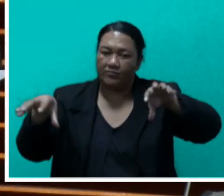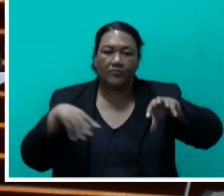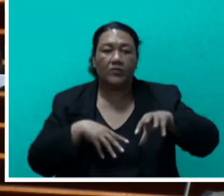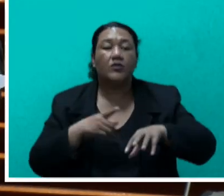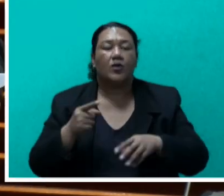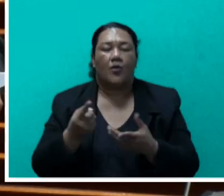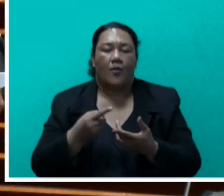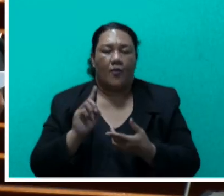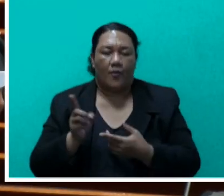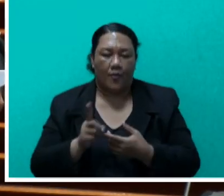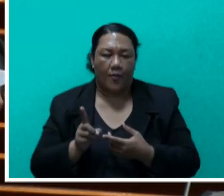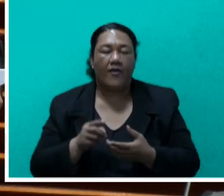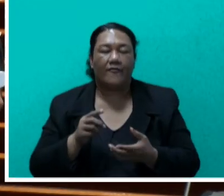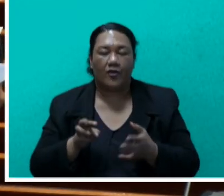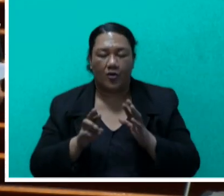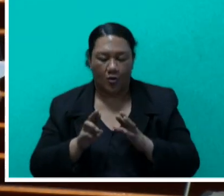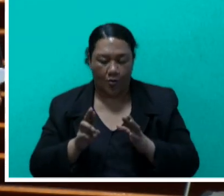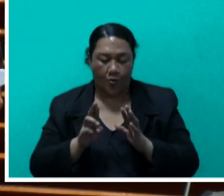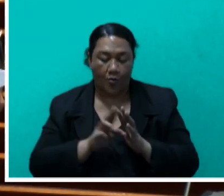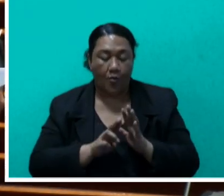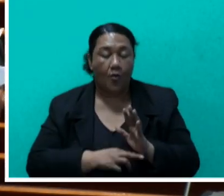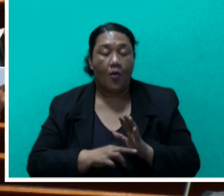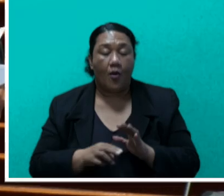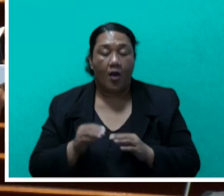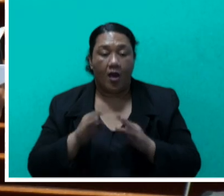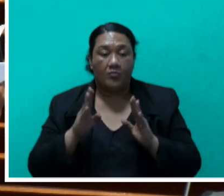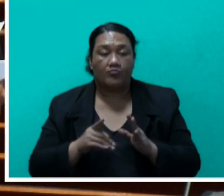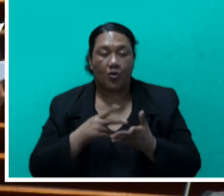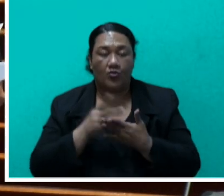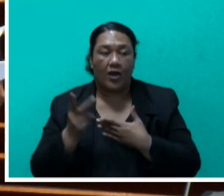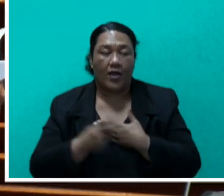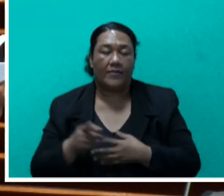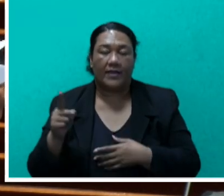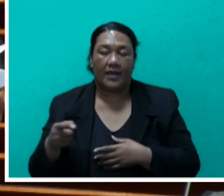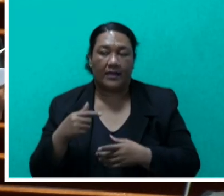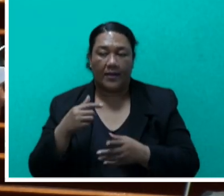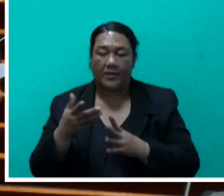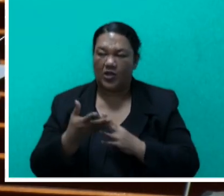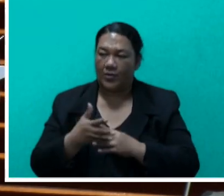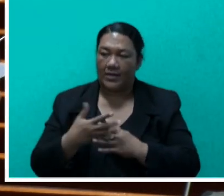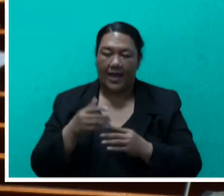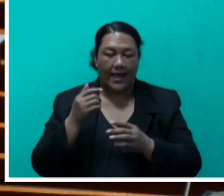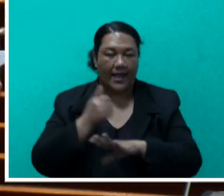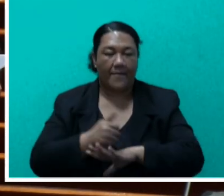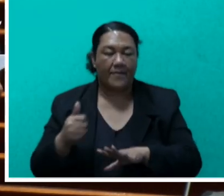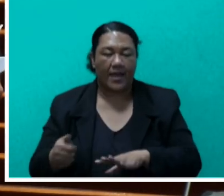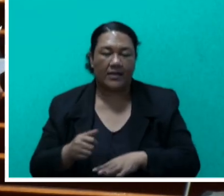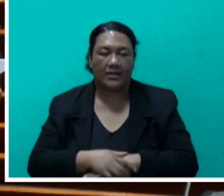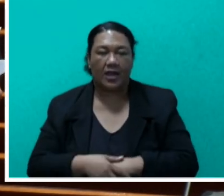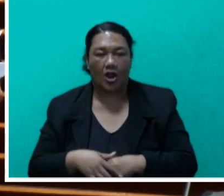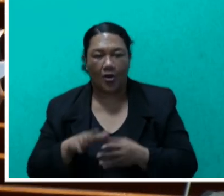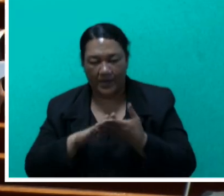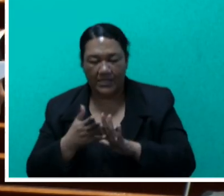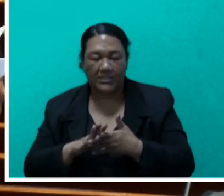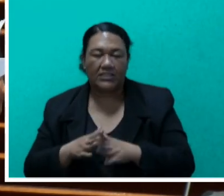housing program. This is a 1/3 and 2/3 contribution between the government and communities that have available forests as